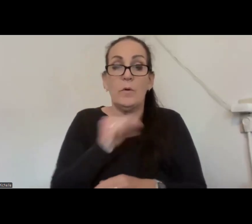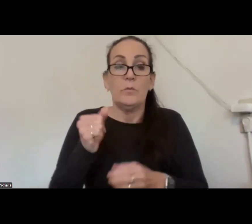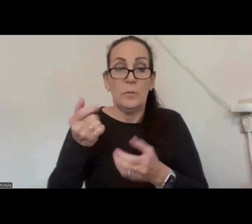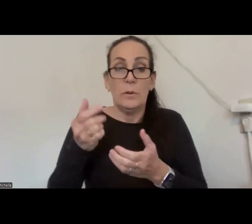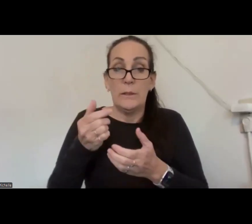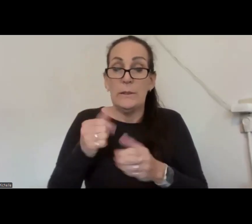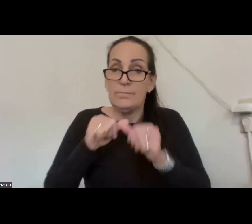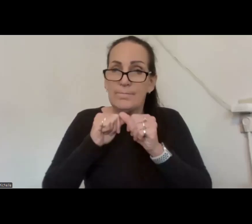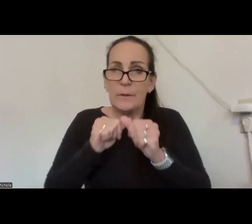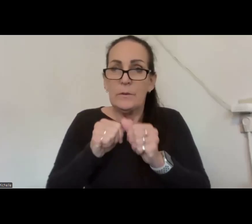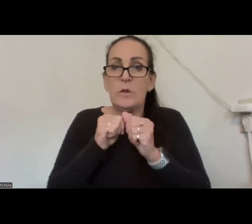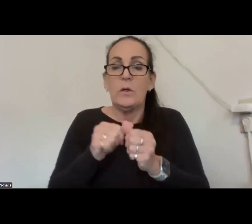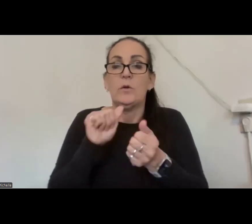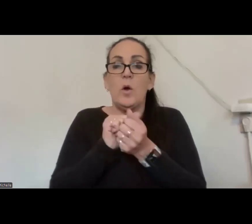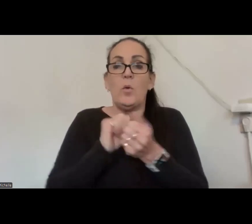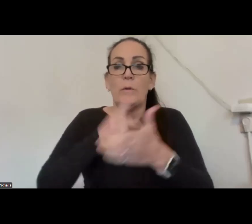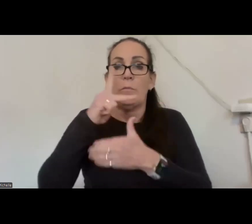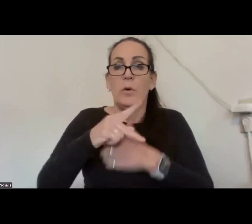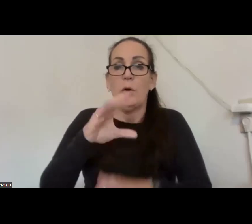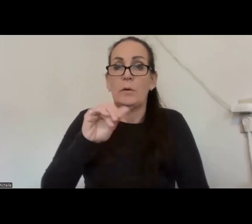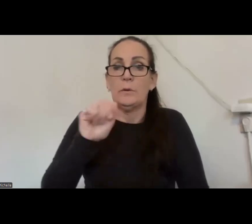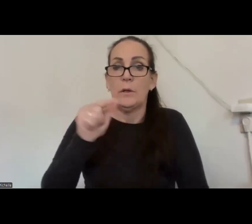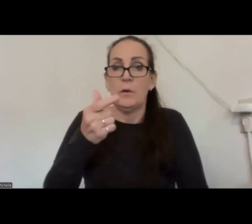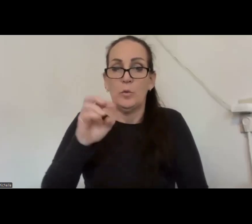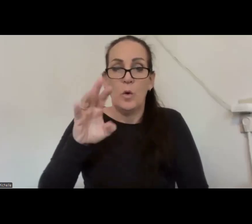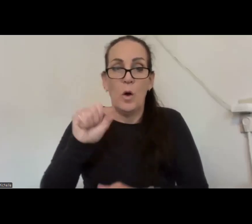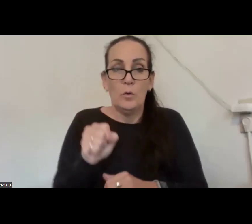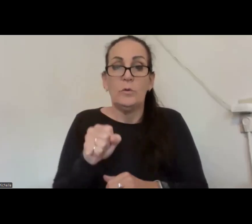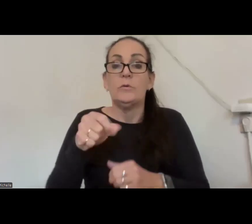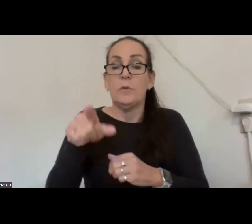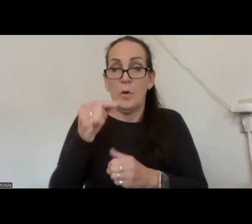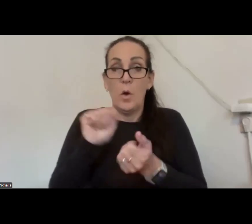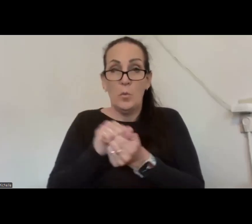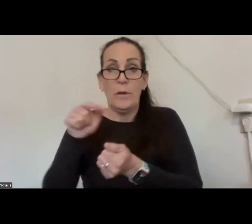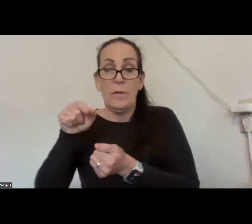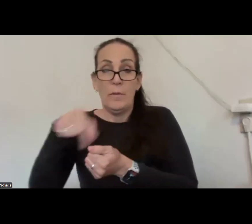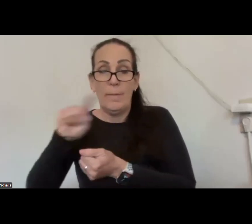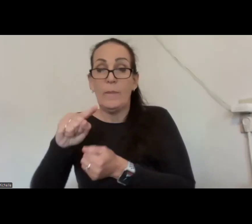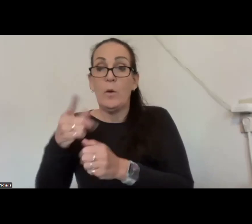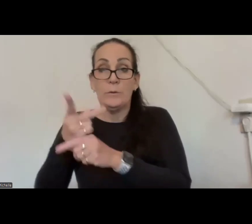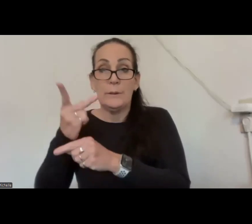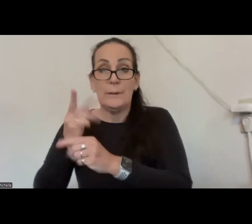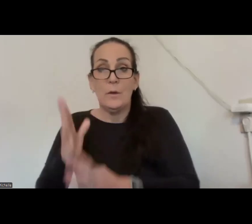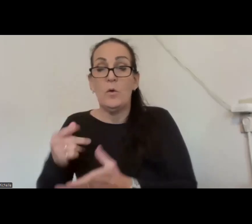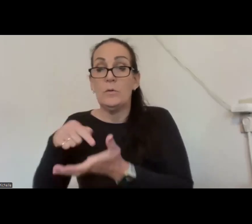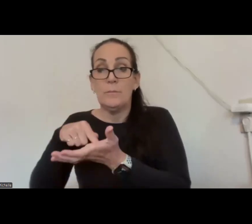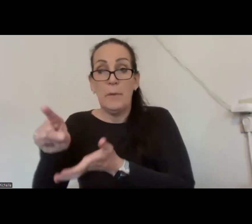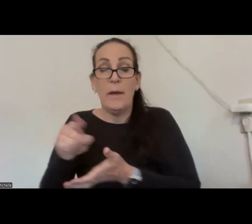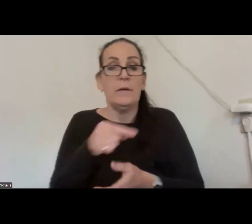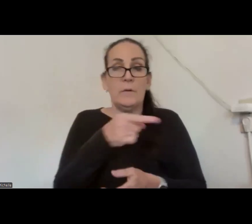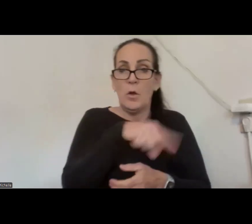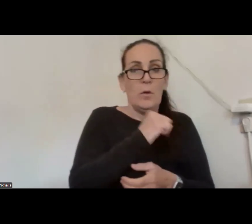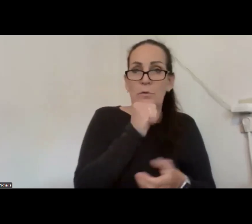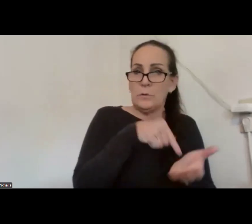available to both paid and unpaid family caregivers. So we're really excited about the work that's underway there with some additional